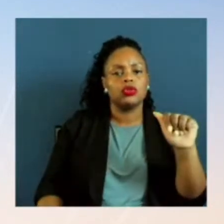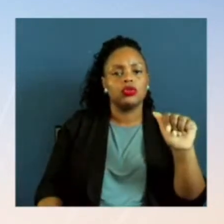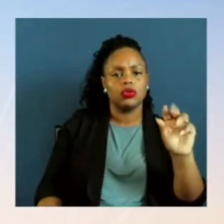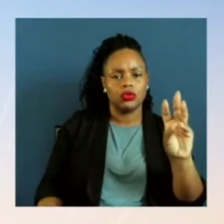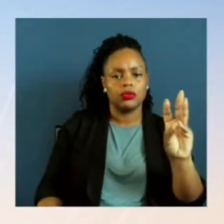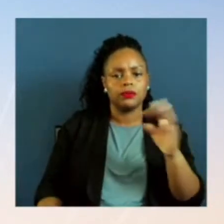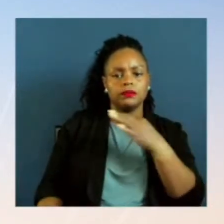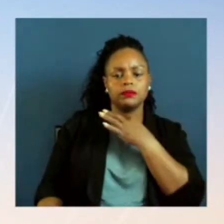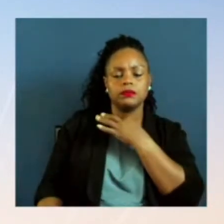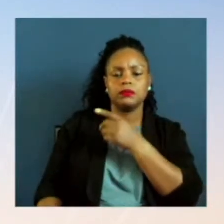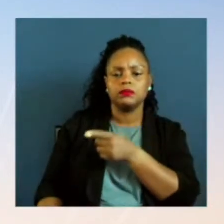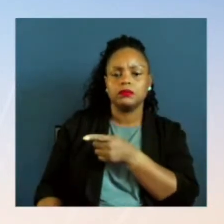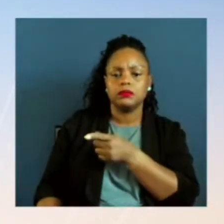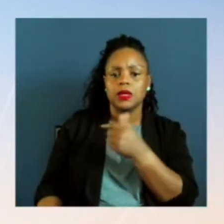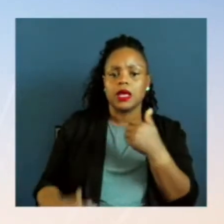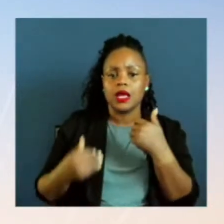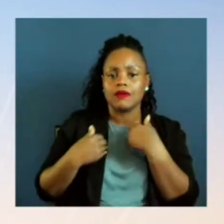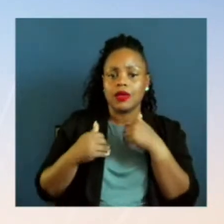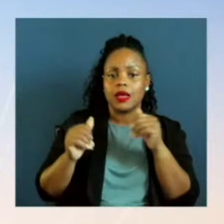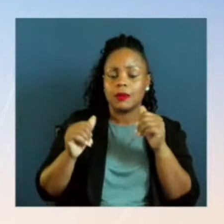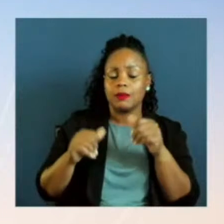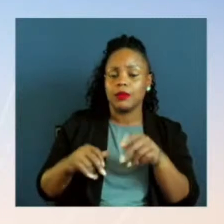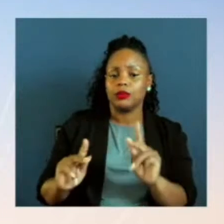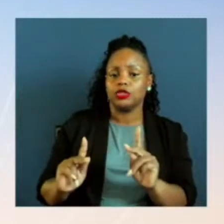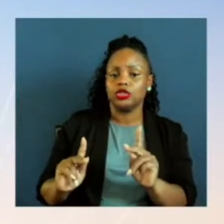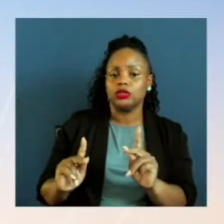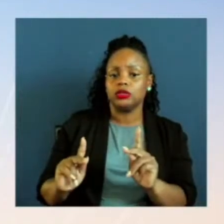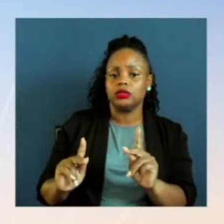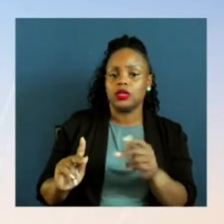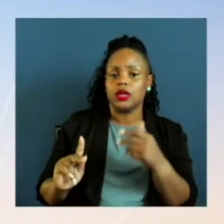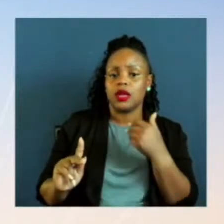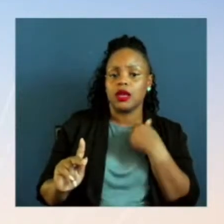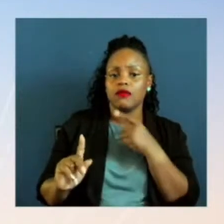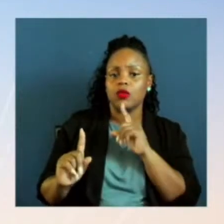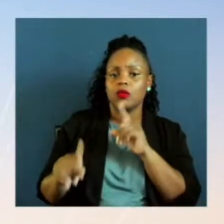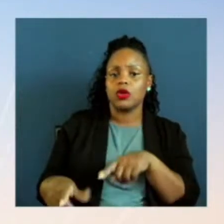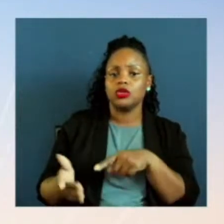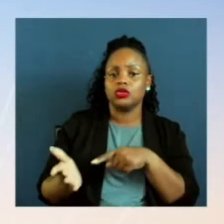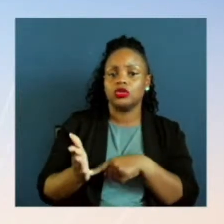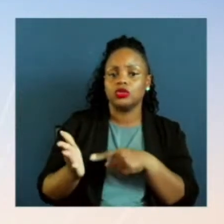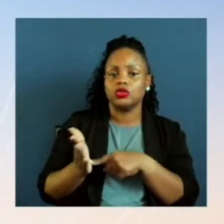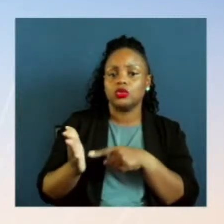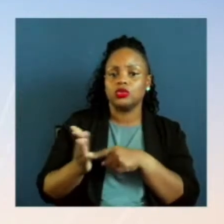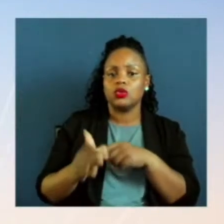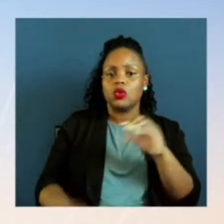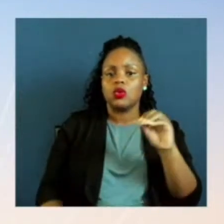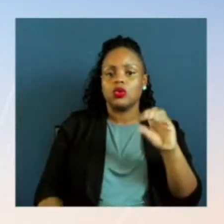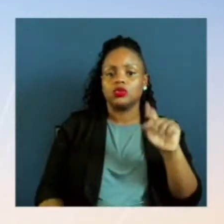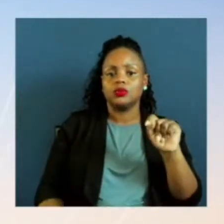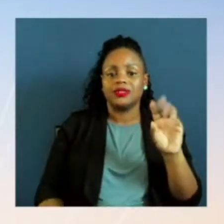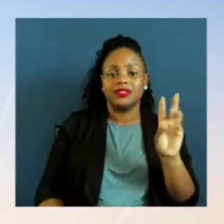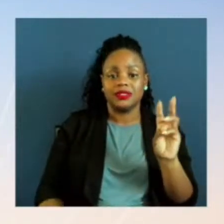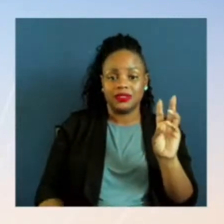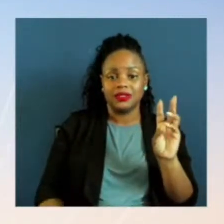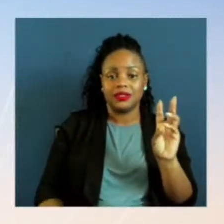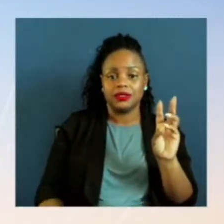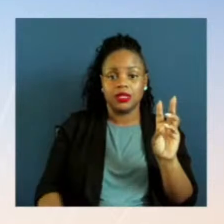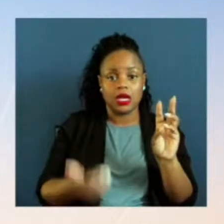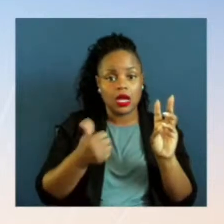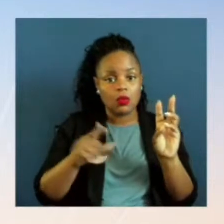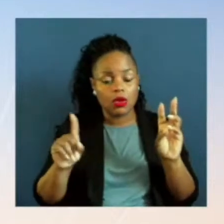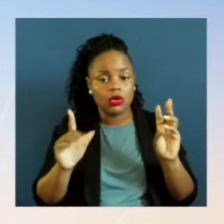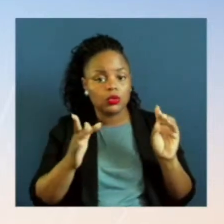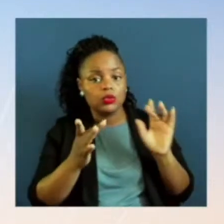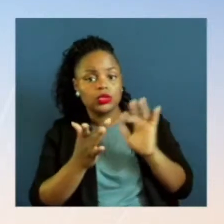with a report due by October 6th. Did the President or anyone in the administration reach out to members of the commission in the wake of what happened? And